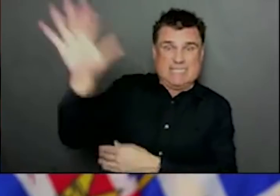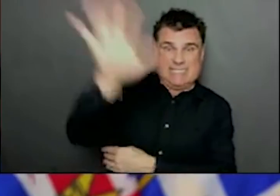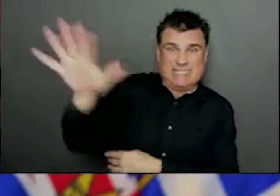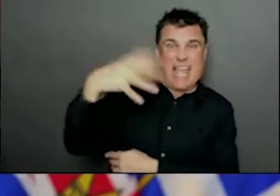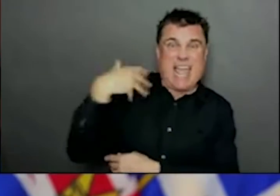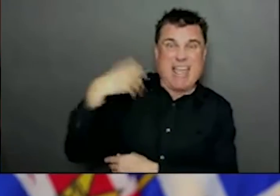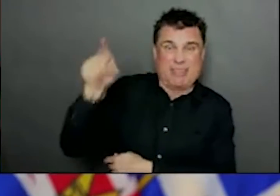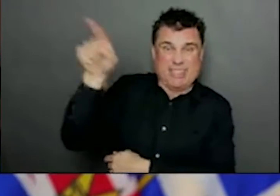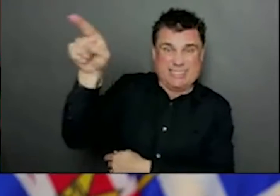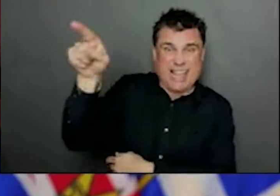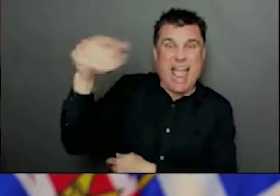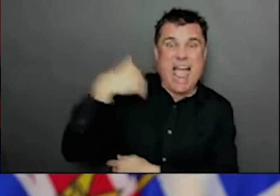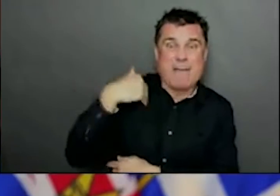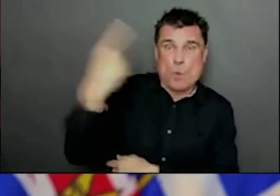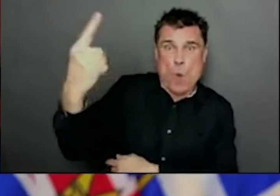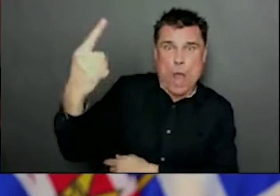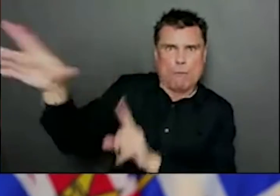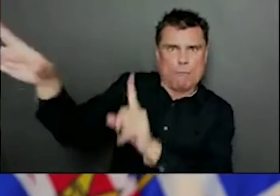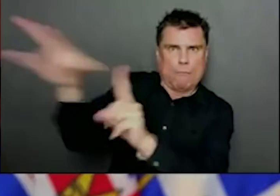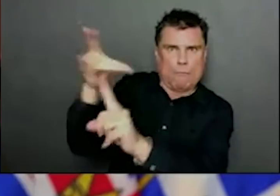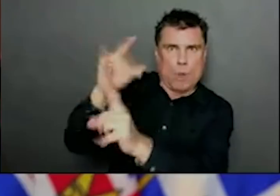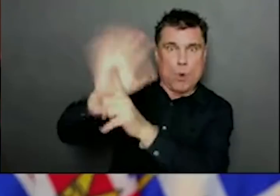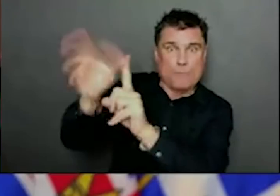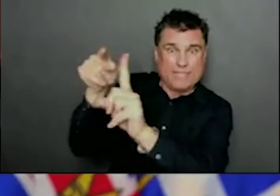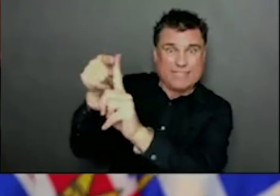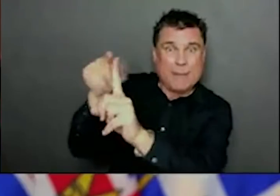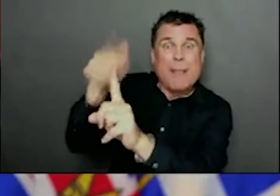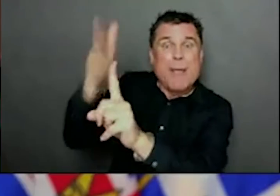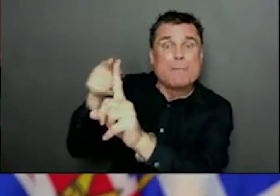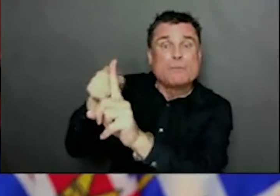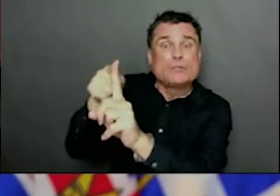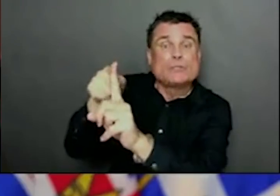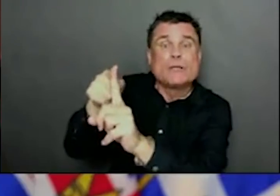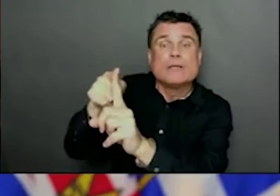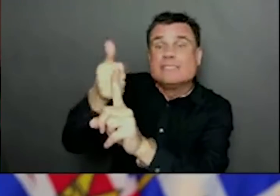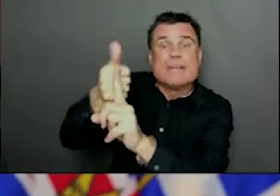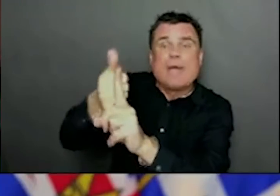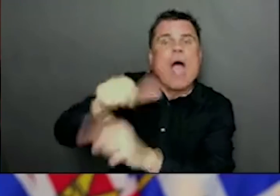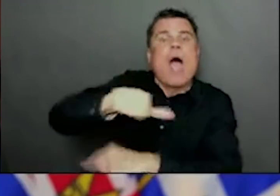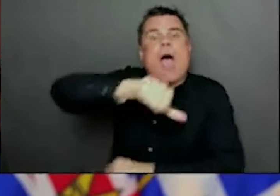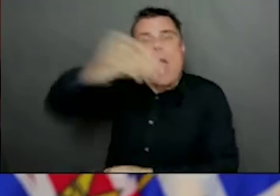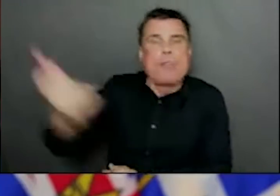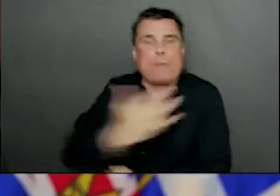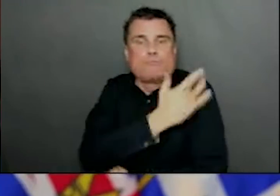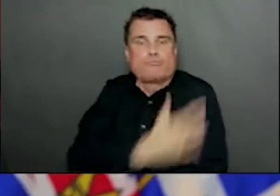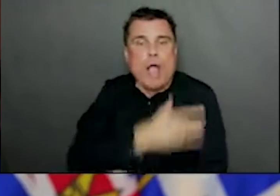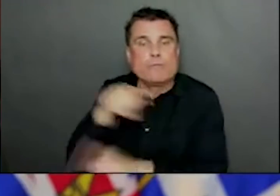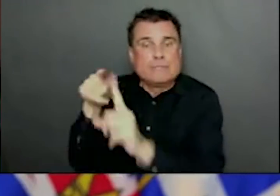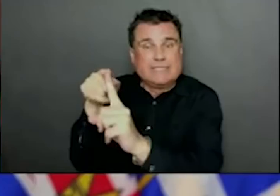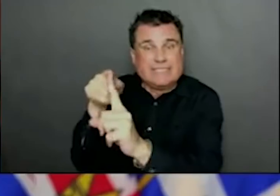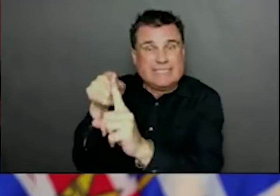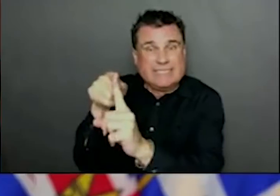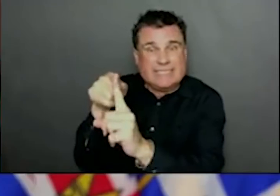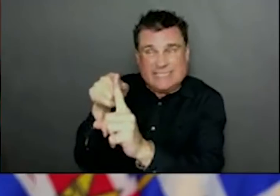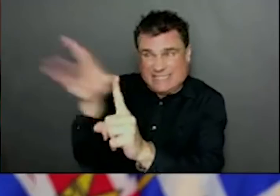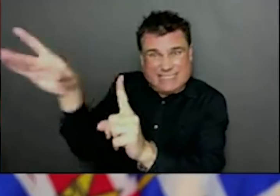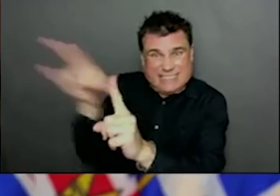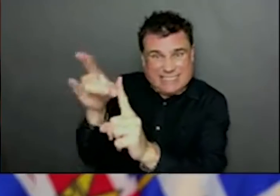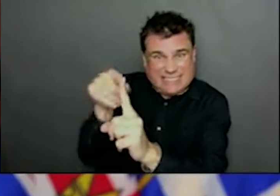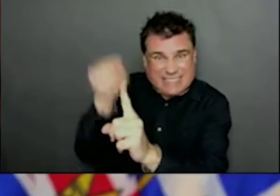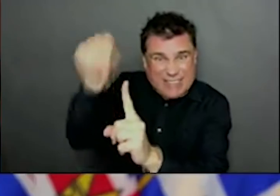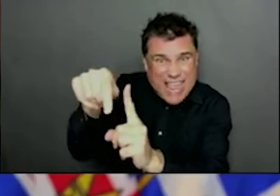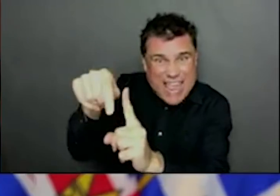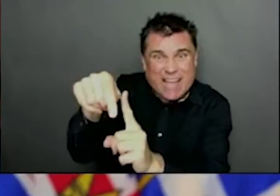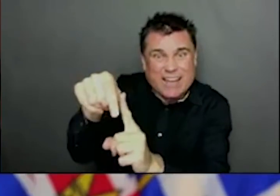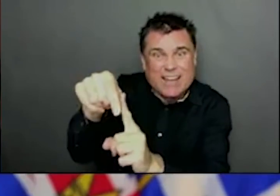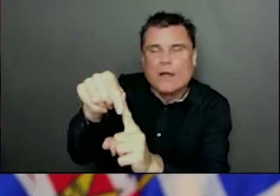who comes from another province, that case would be removed. That's why it is important for us to also pay attention to our trends